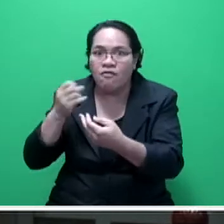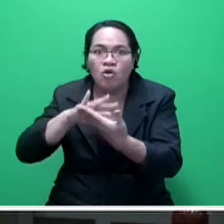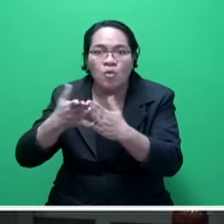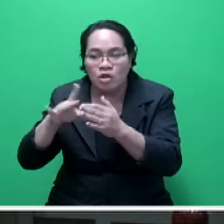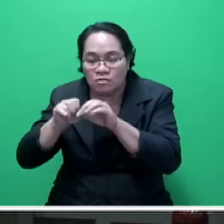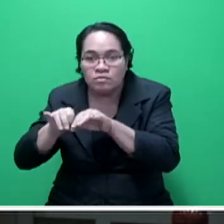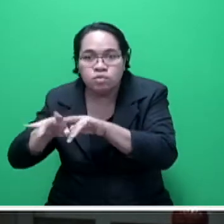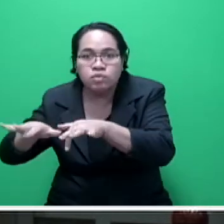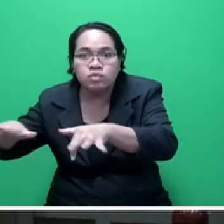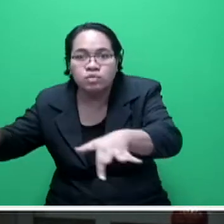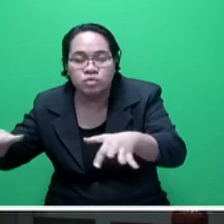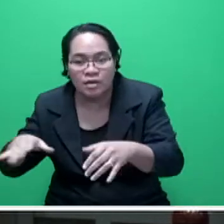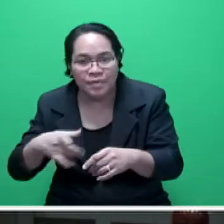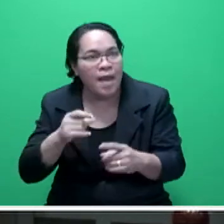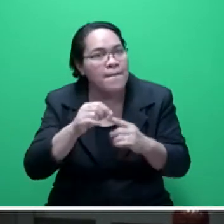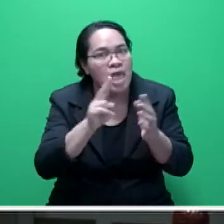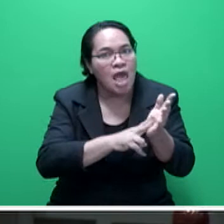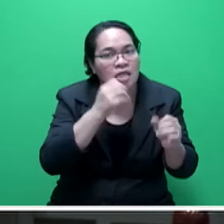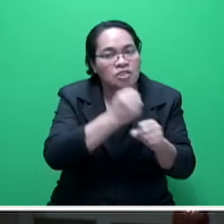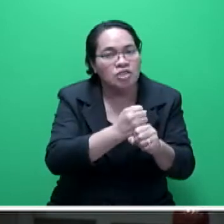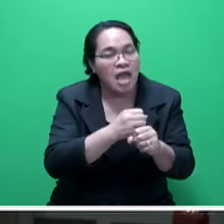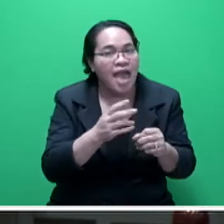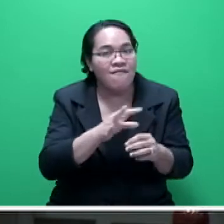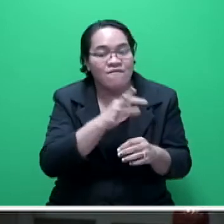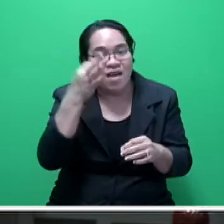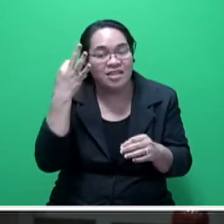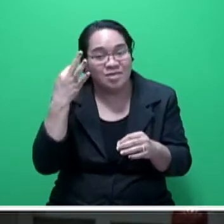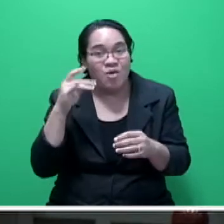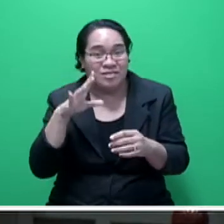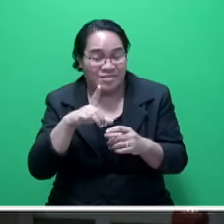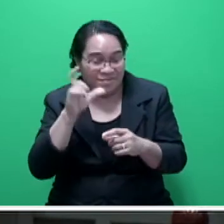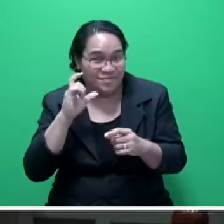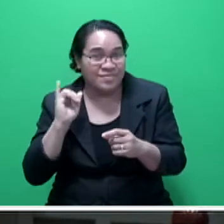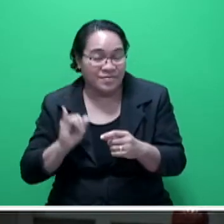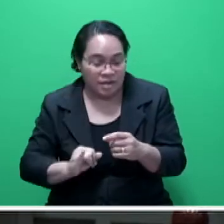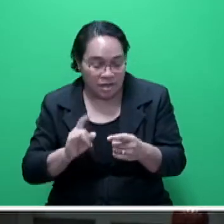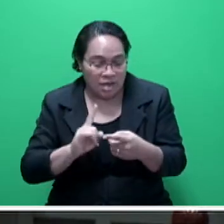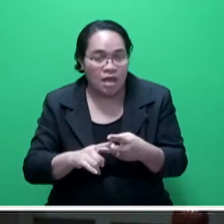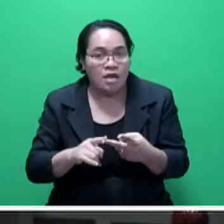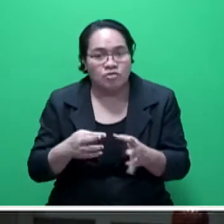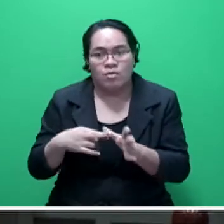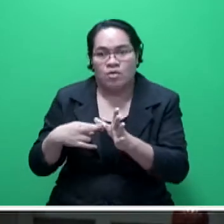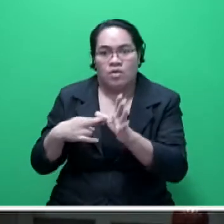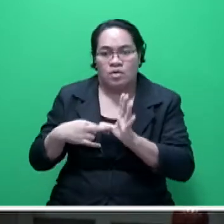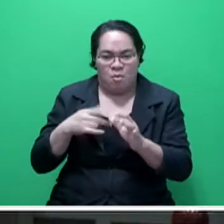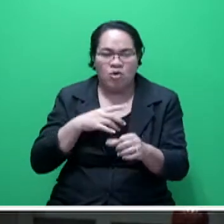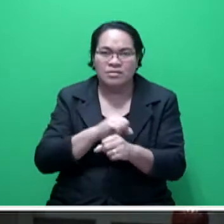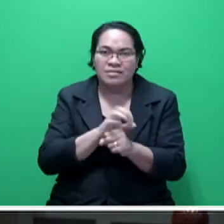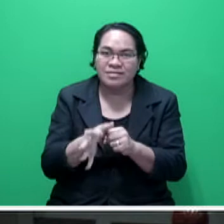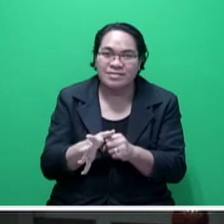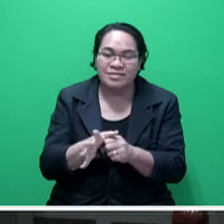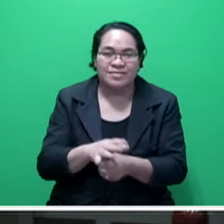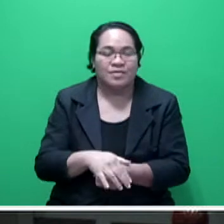as well as Papua New Guinea and French Polynesia. In responding to the potential threats brought about by the current pandemic,